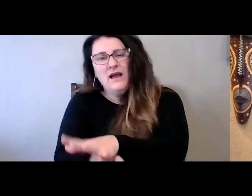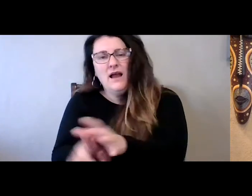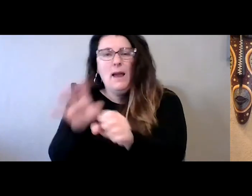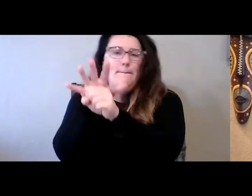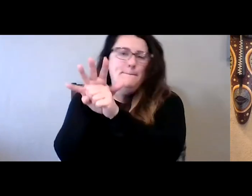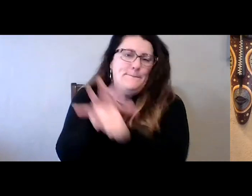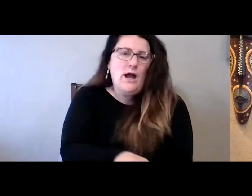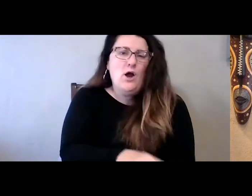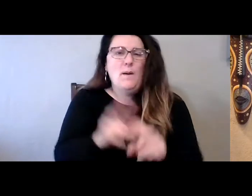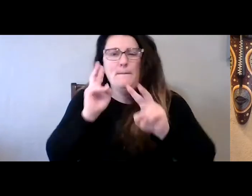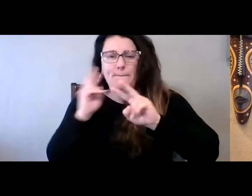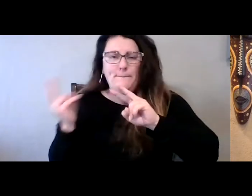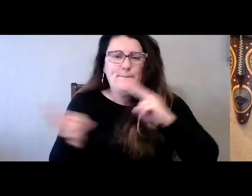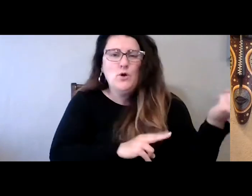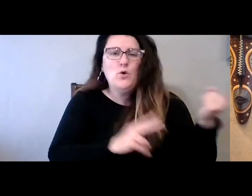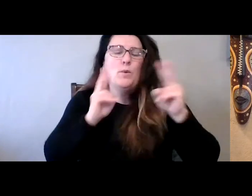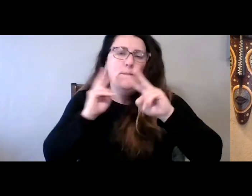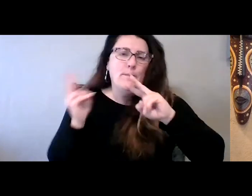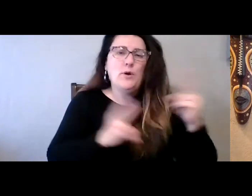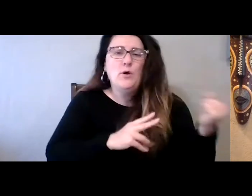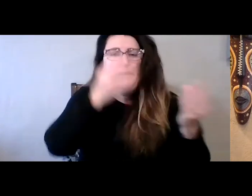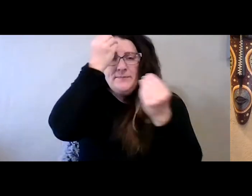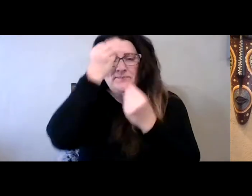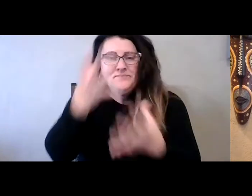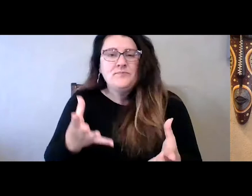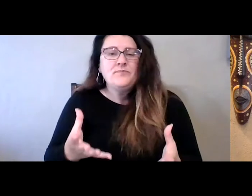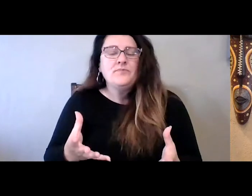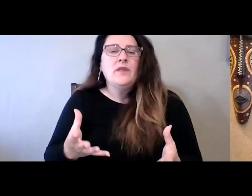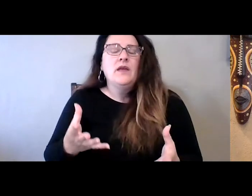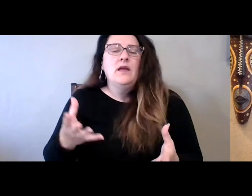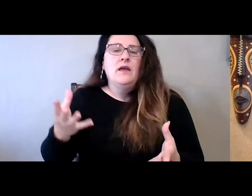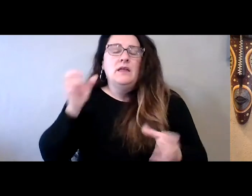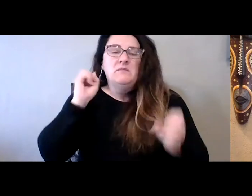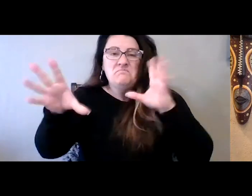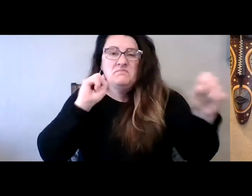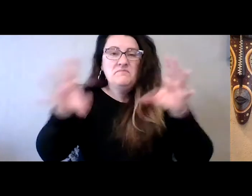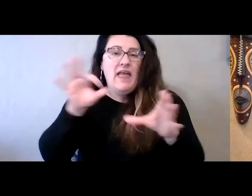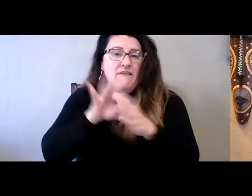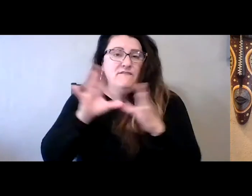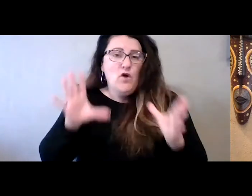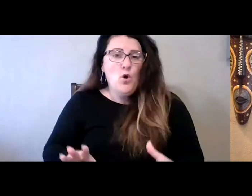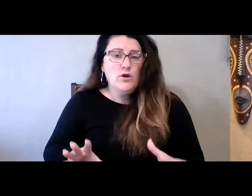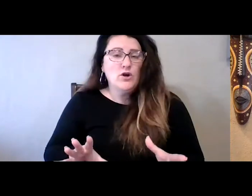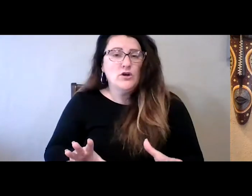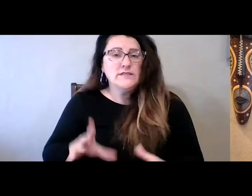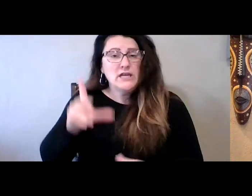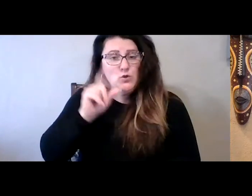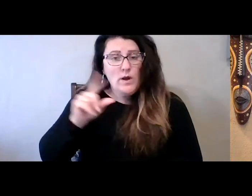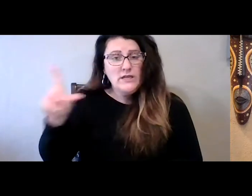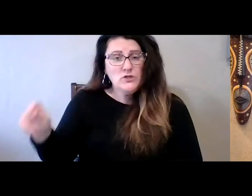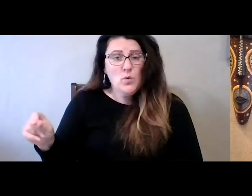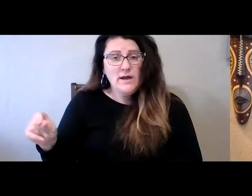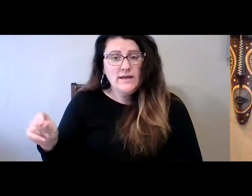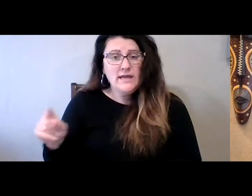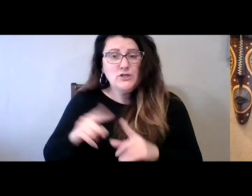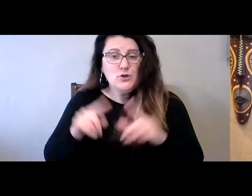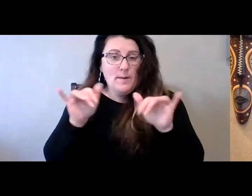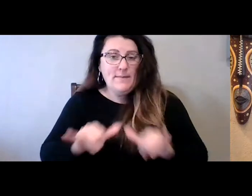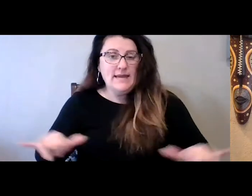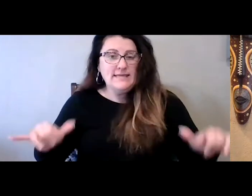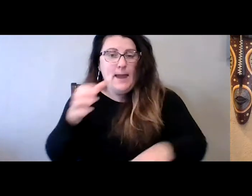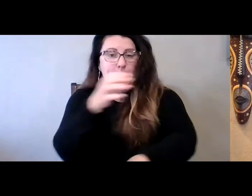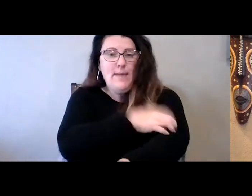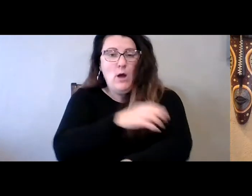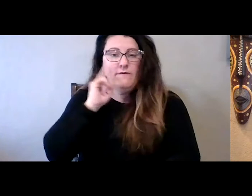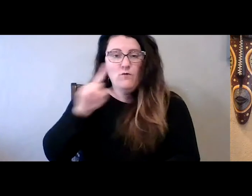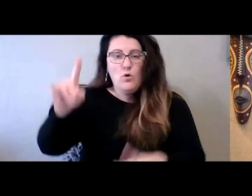misinformation, disinformation that we knew were going to be thrown at voters in 2020 in order to maintain power.